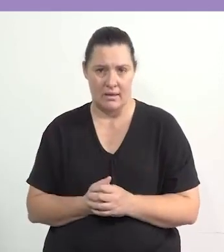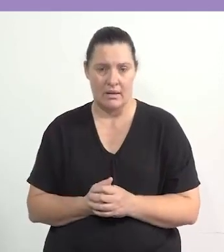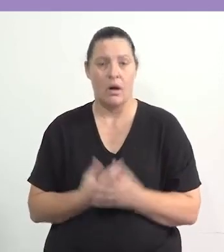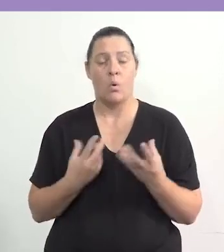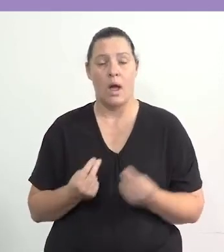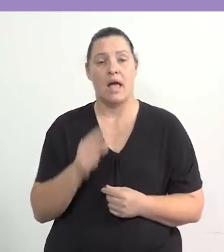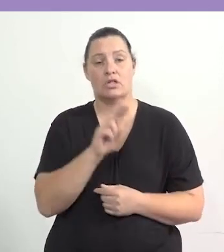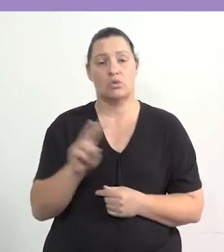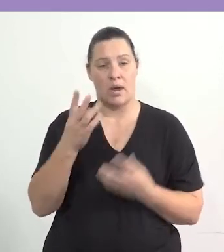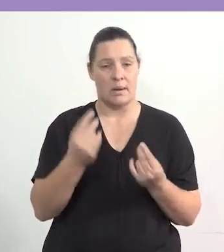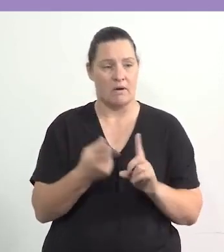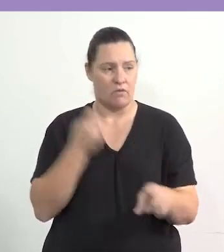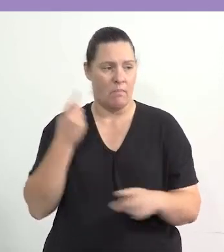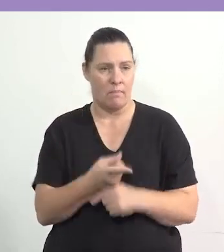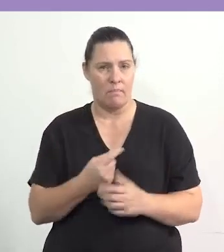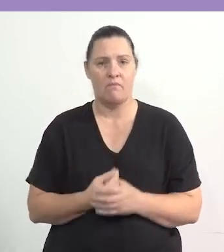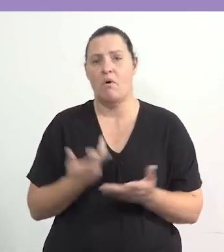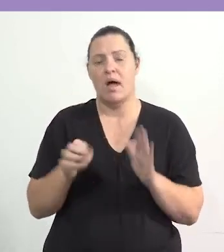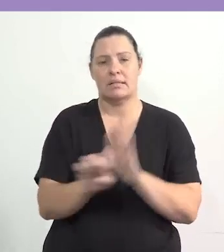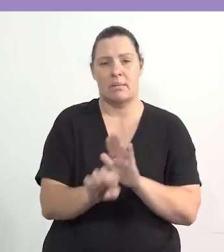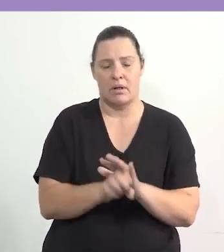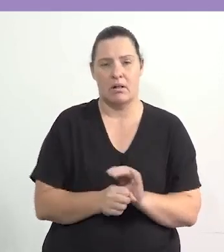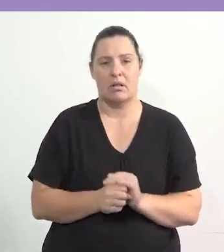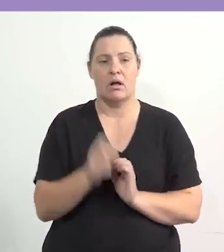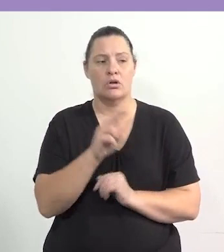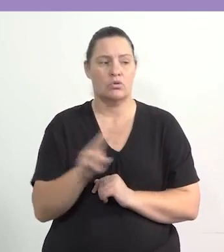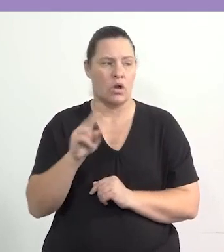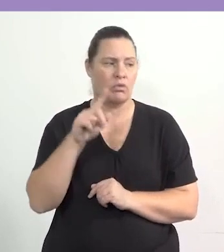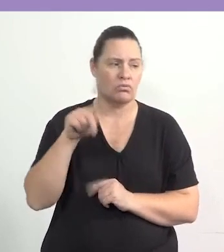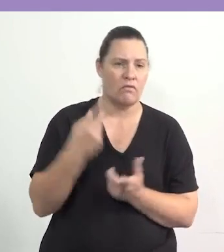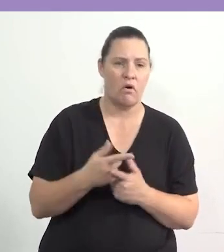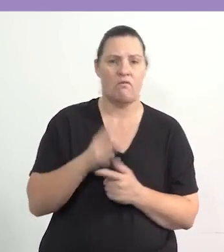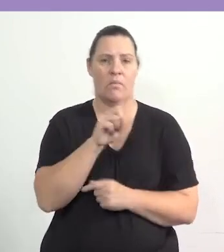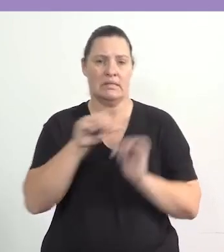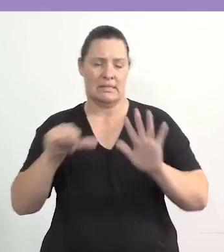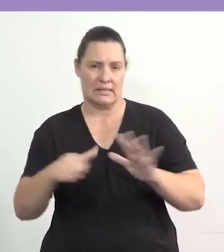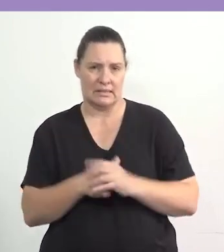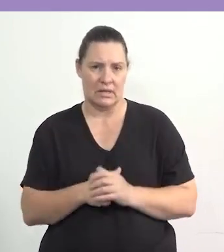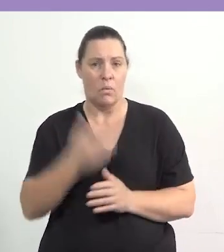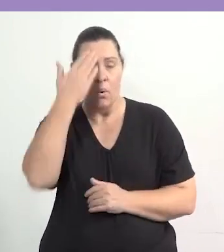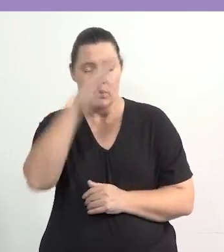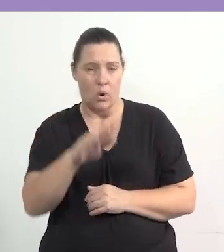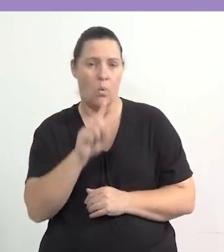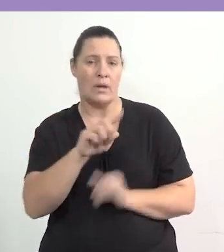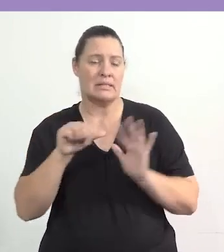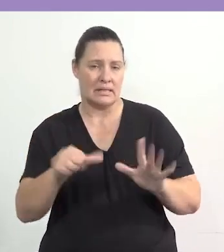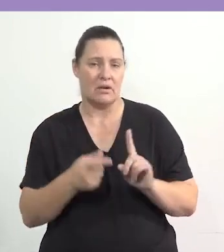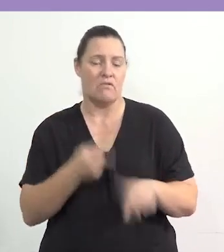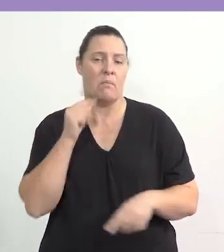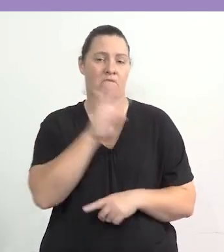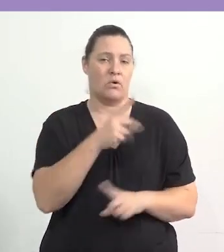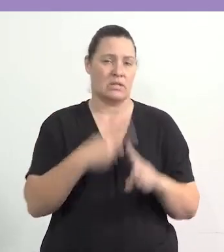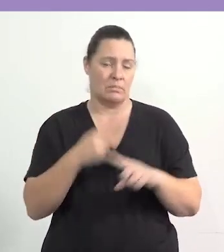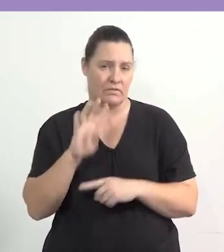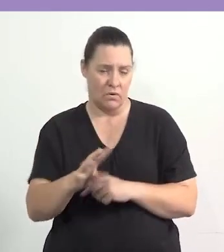number where a square number comes from. So for example, the square root of 16. We know that 16 comes from